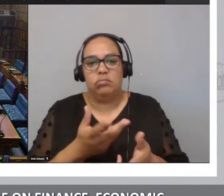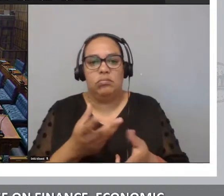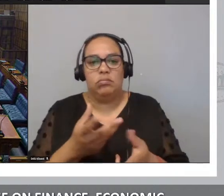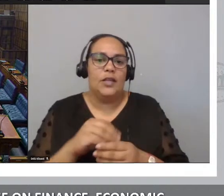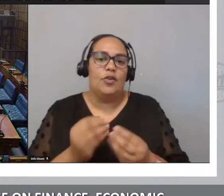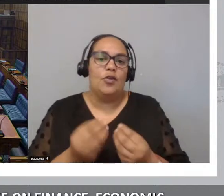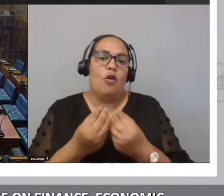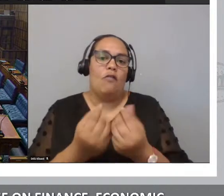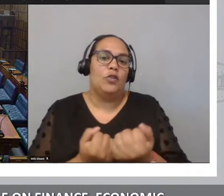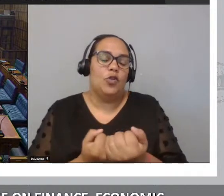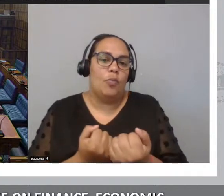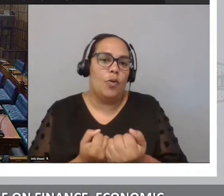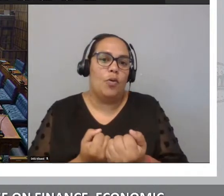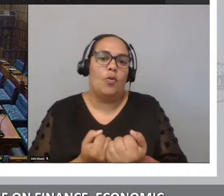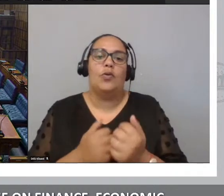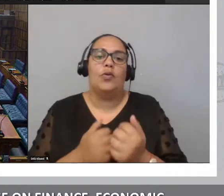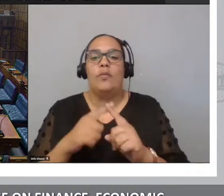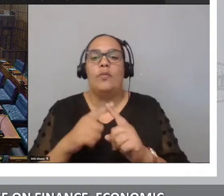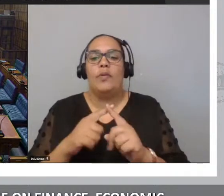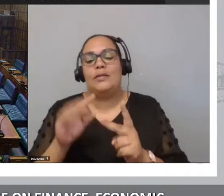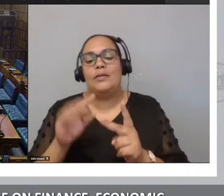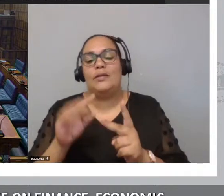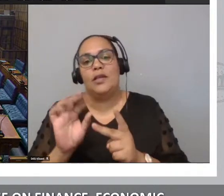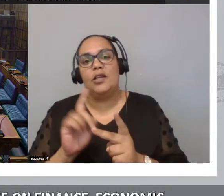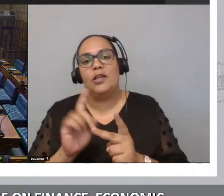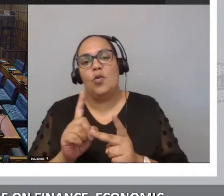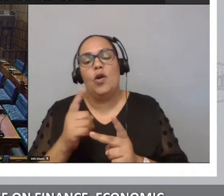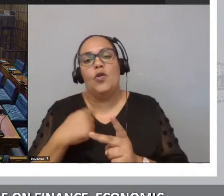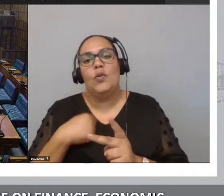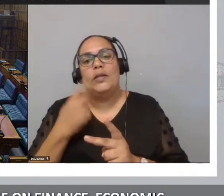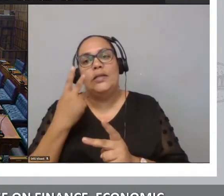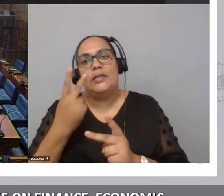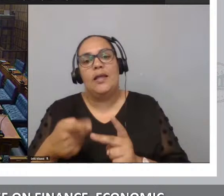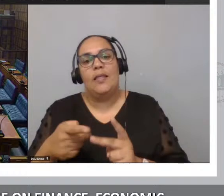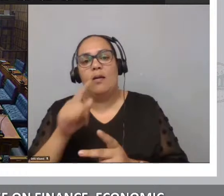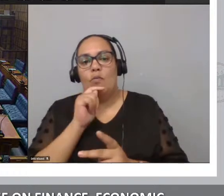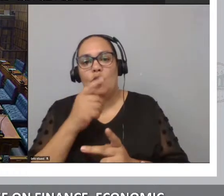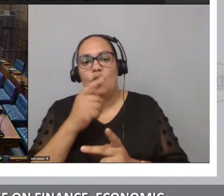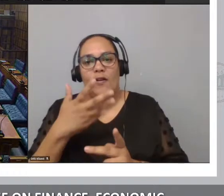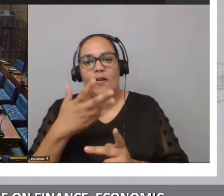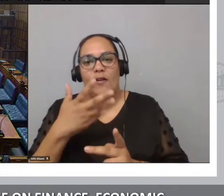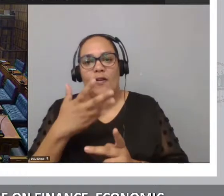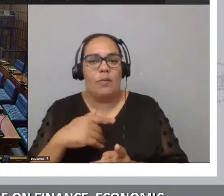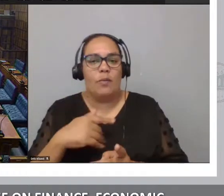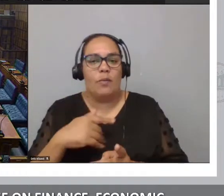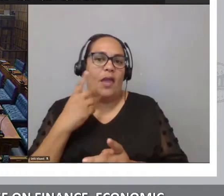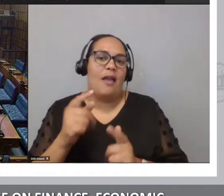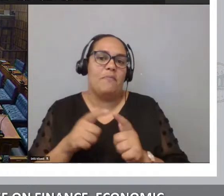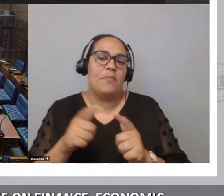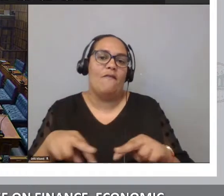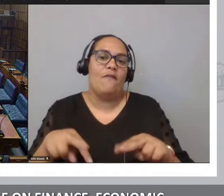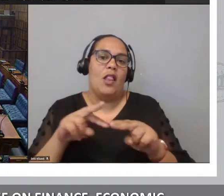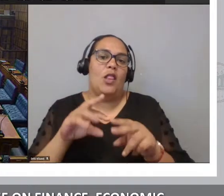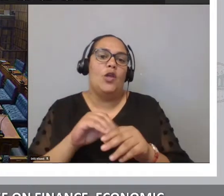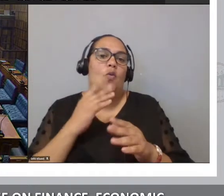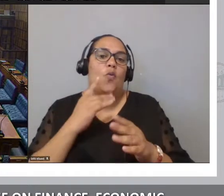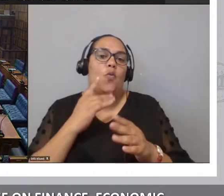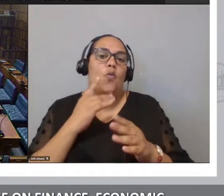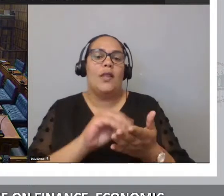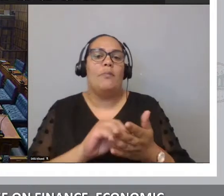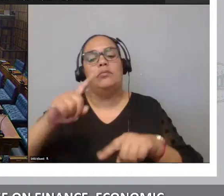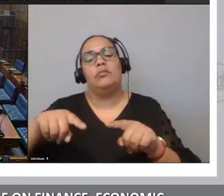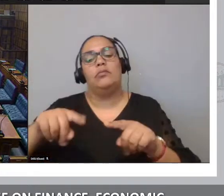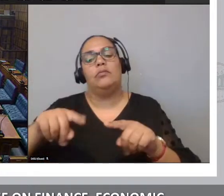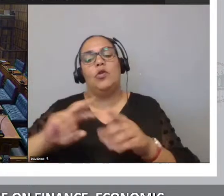offering support and particularly like we've also seen this morning I think there's Great Value in bringing the various role